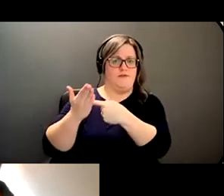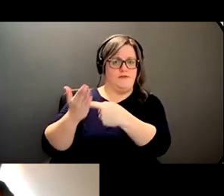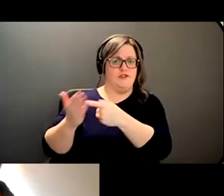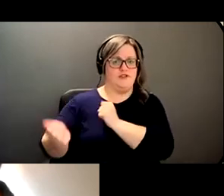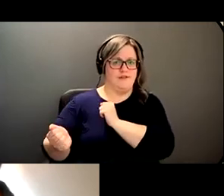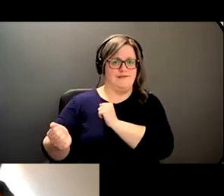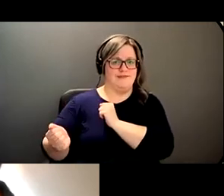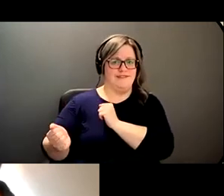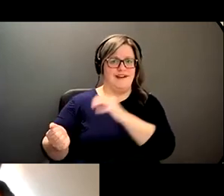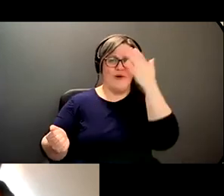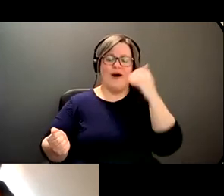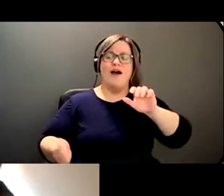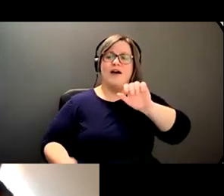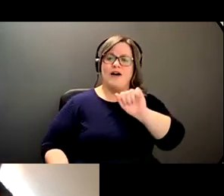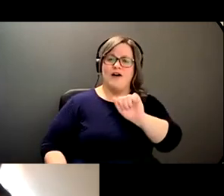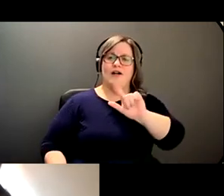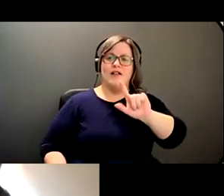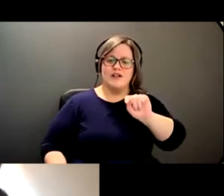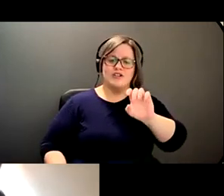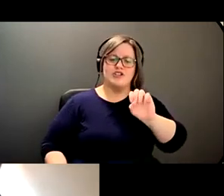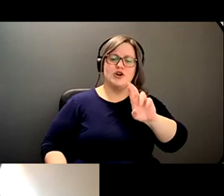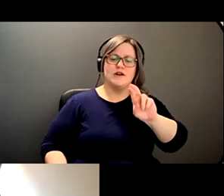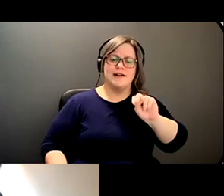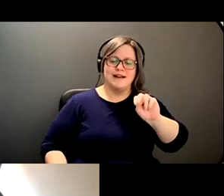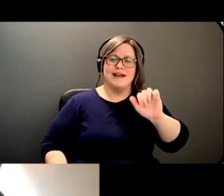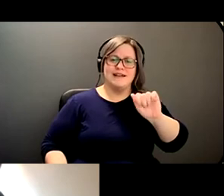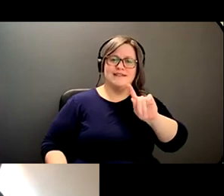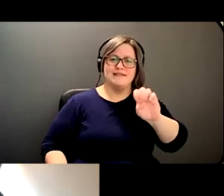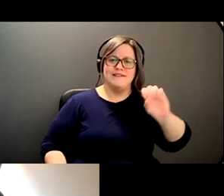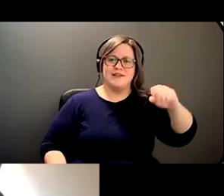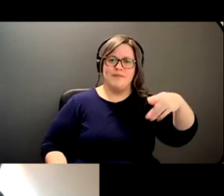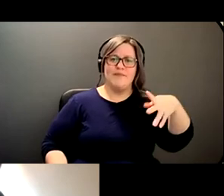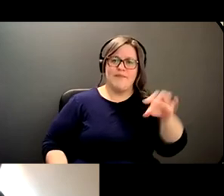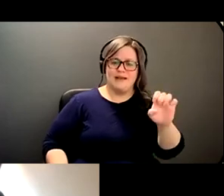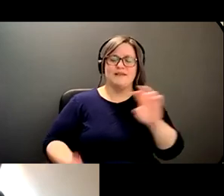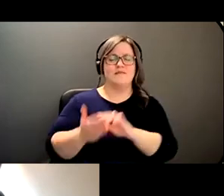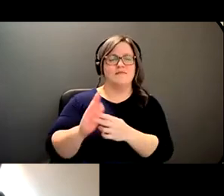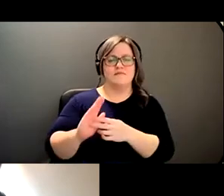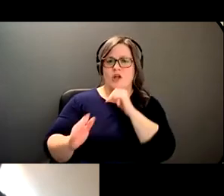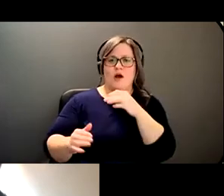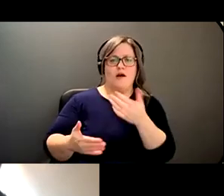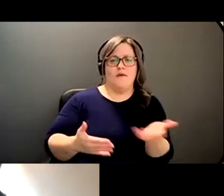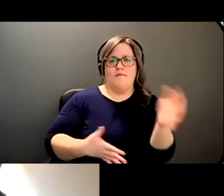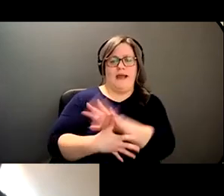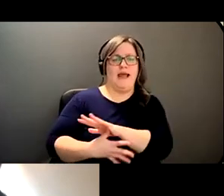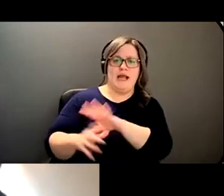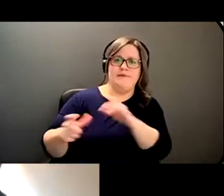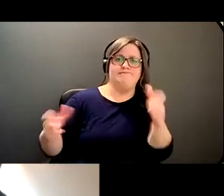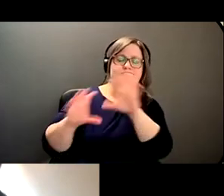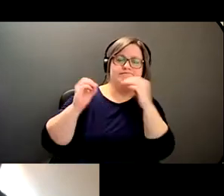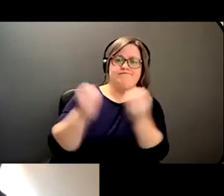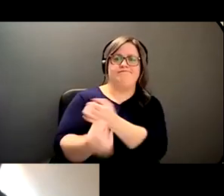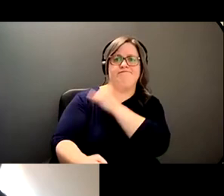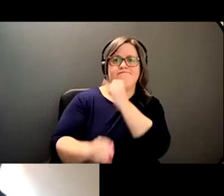know, for those of us who have been in those spaces and those of us who haven't, there's opportunities, but there's obviously trade-offs with working